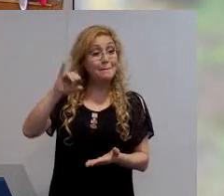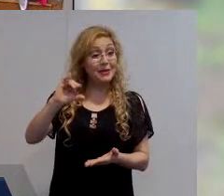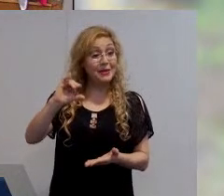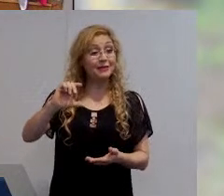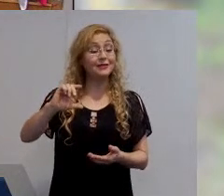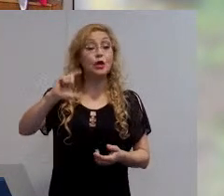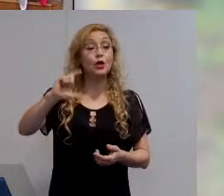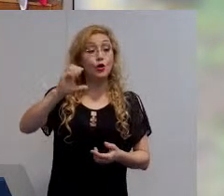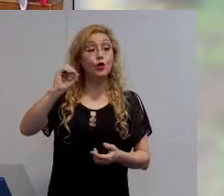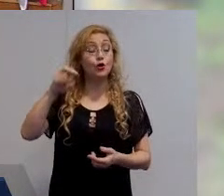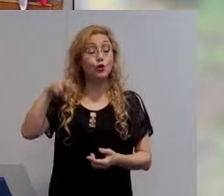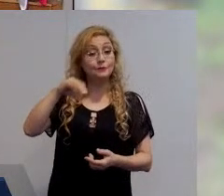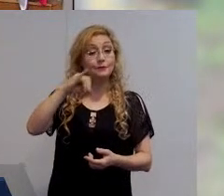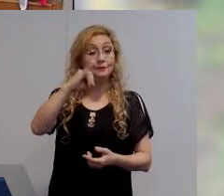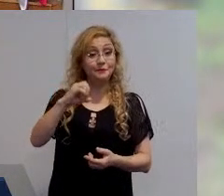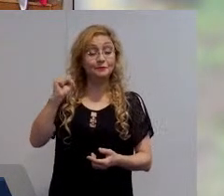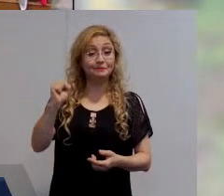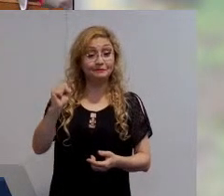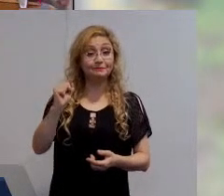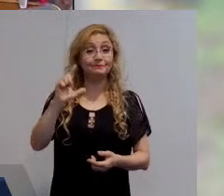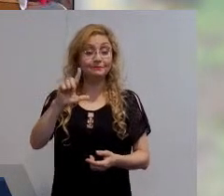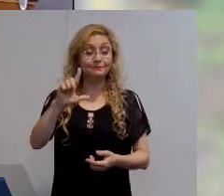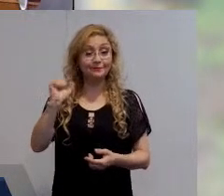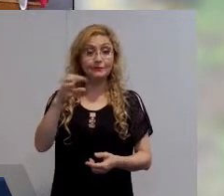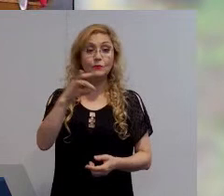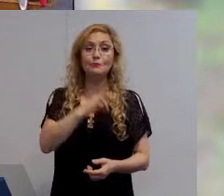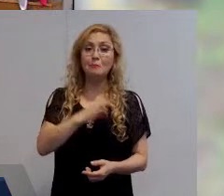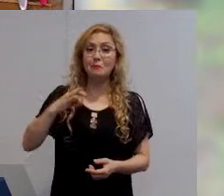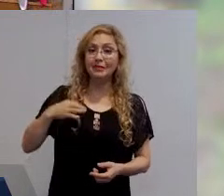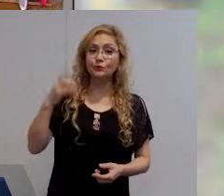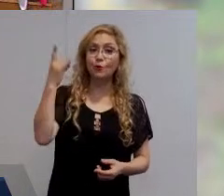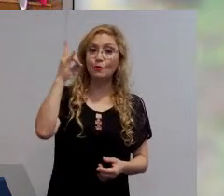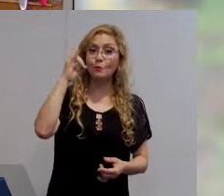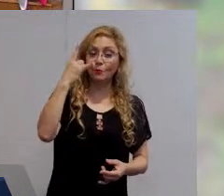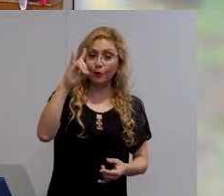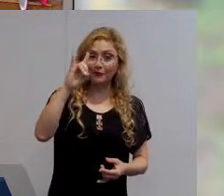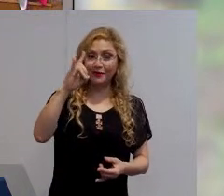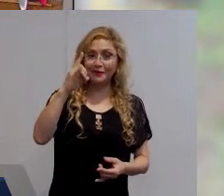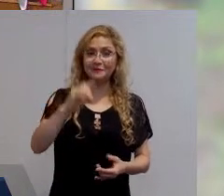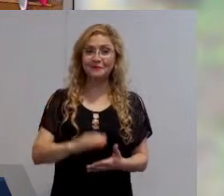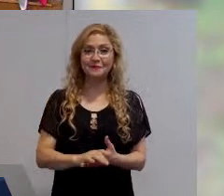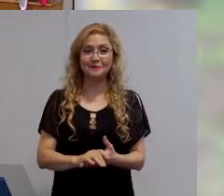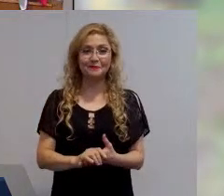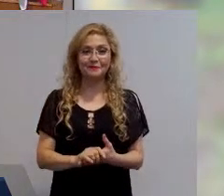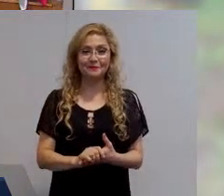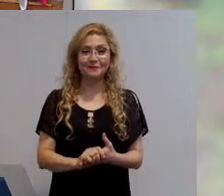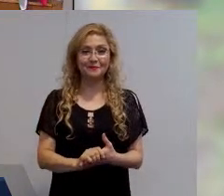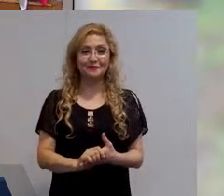González, Bolivian Minister of Rural Development and Land.